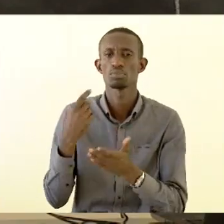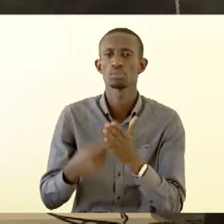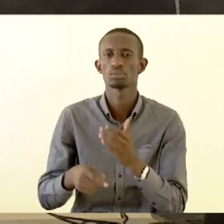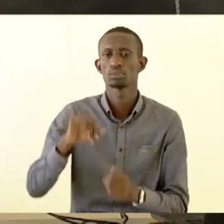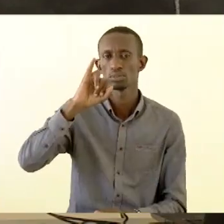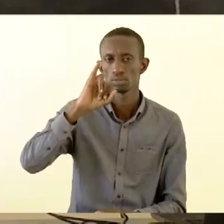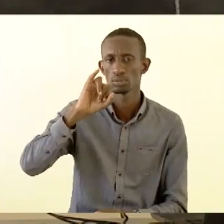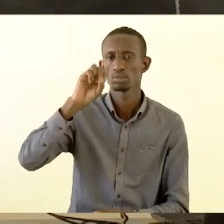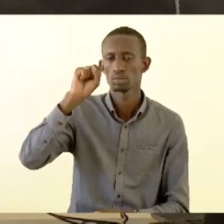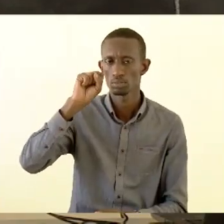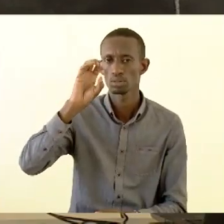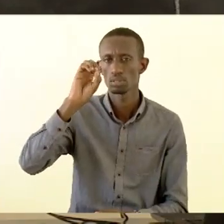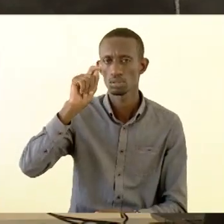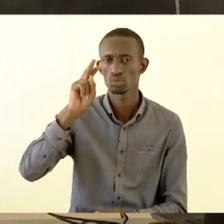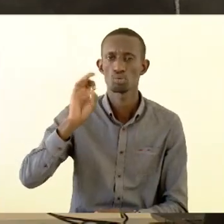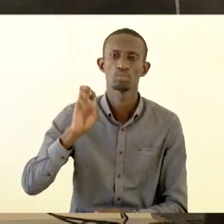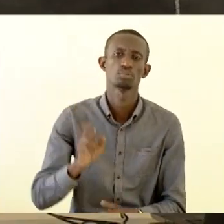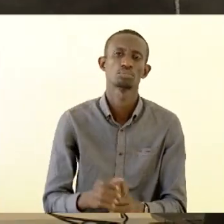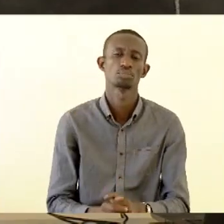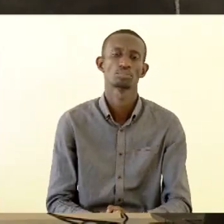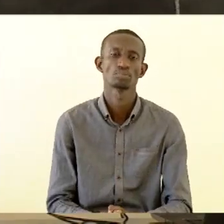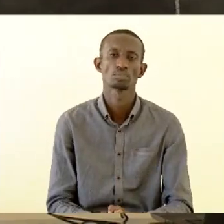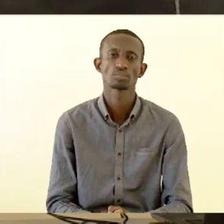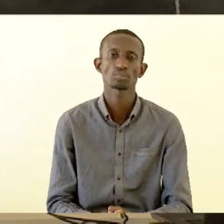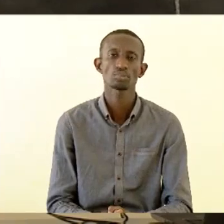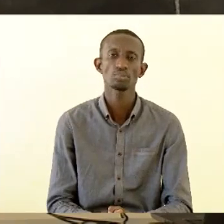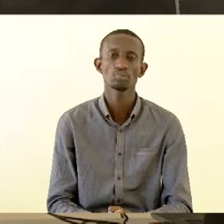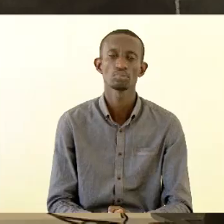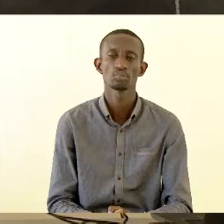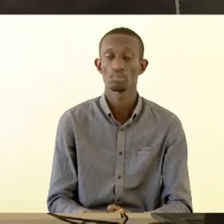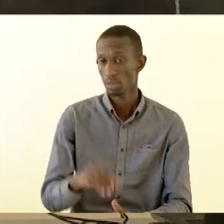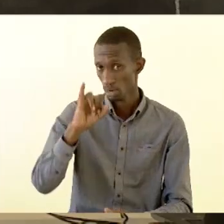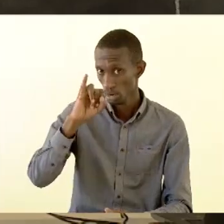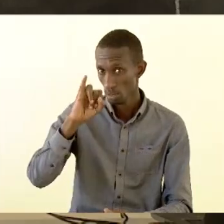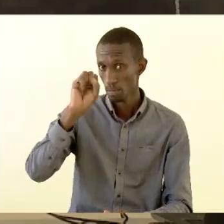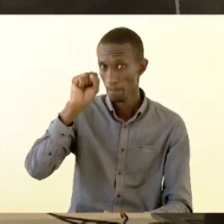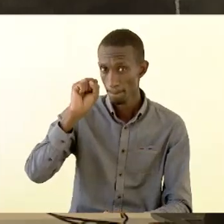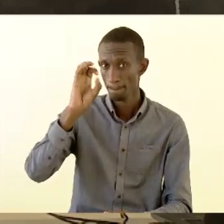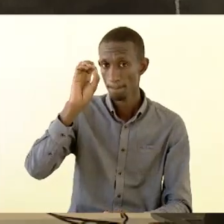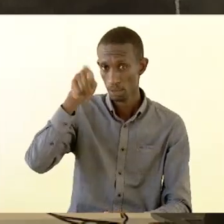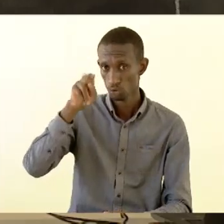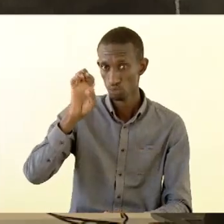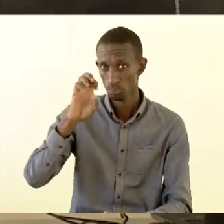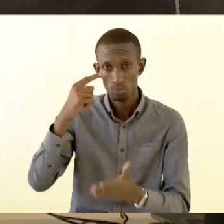are atoms of the same